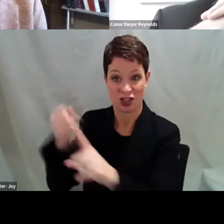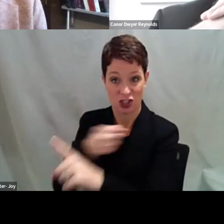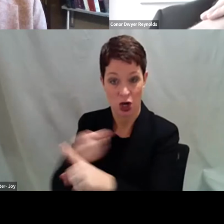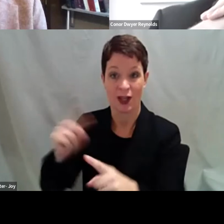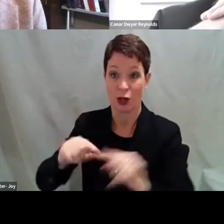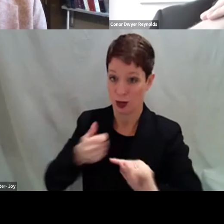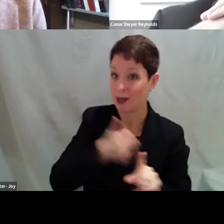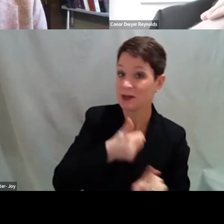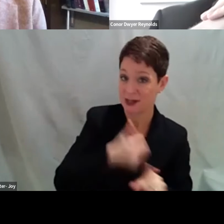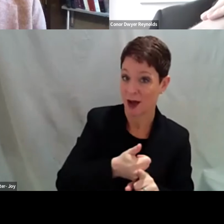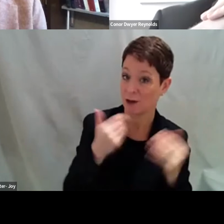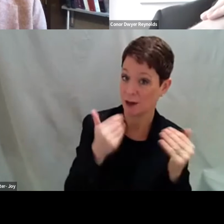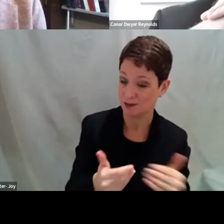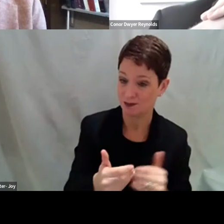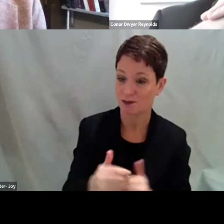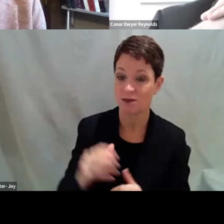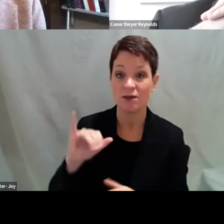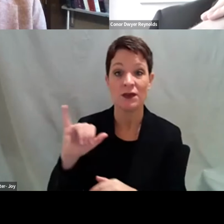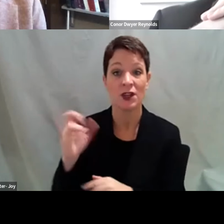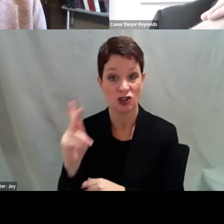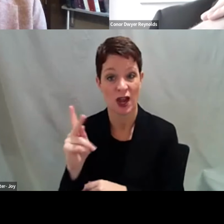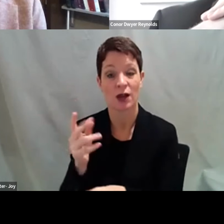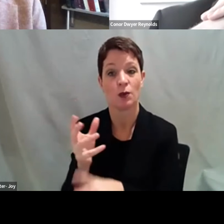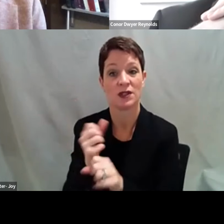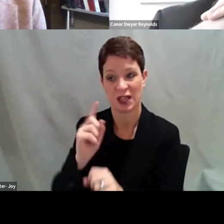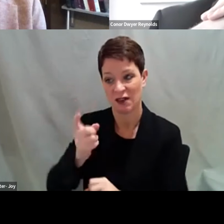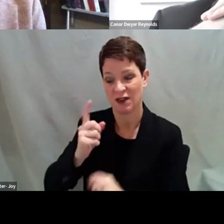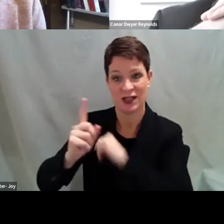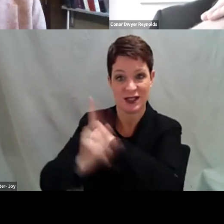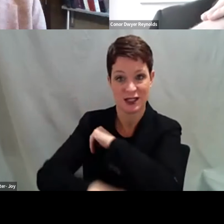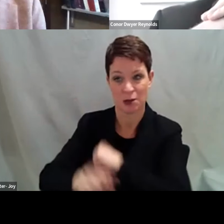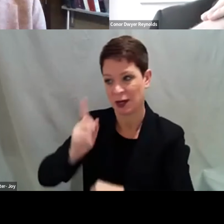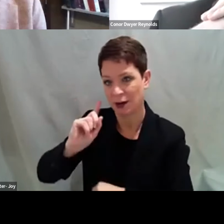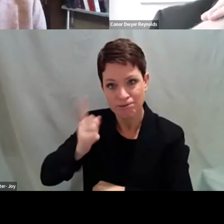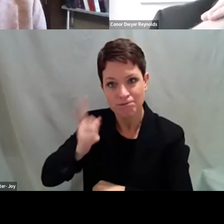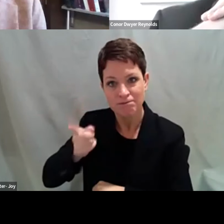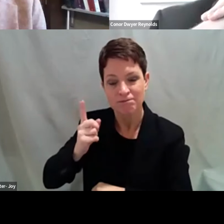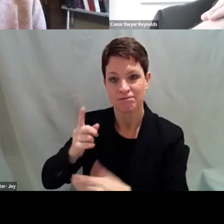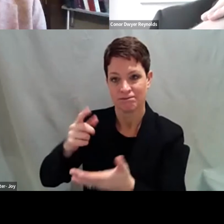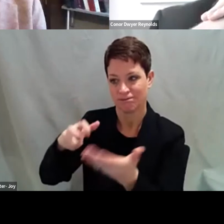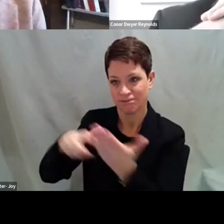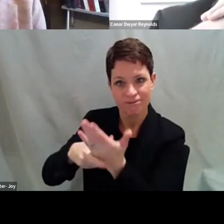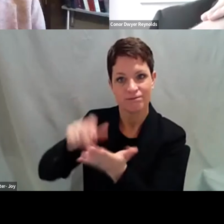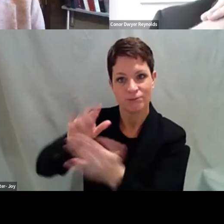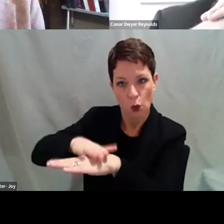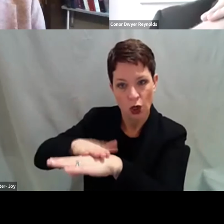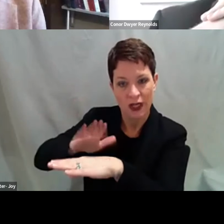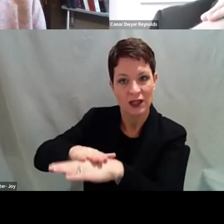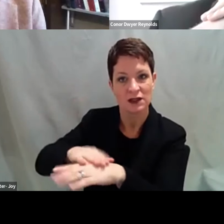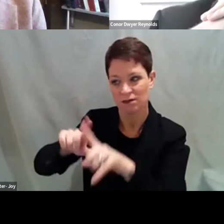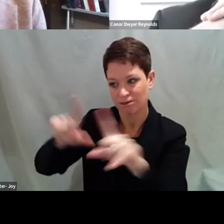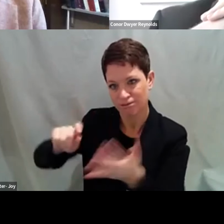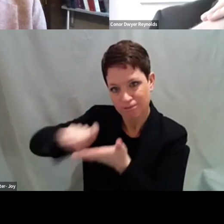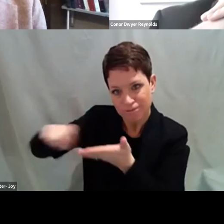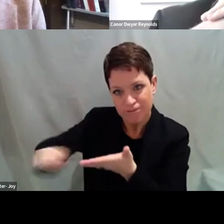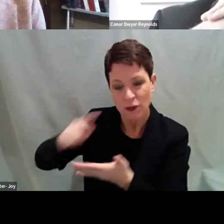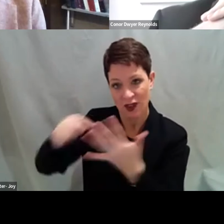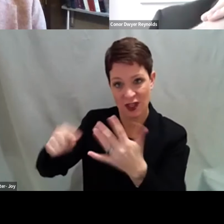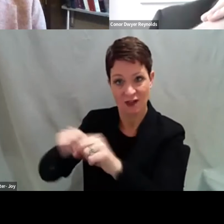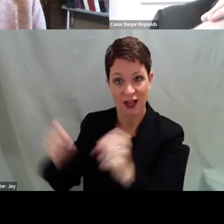Jack received disciplinary tickets for these rule violations. As a result of these